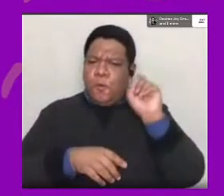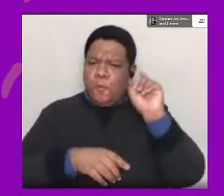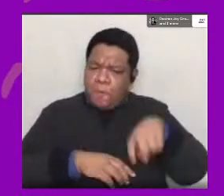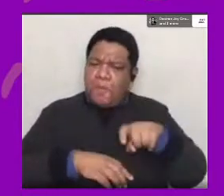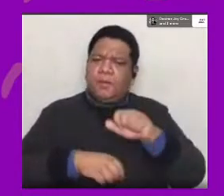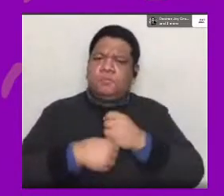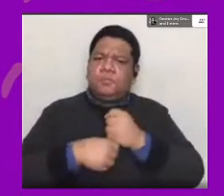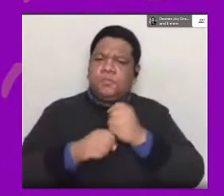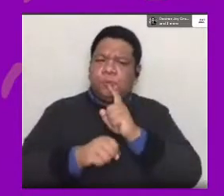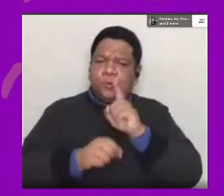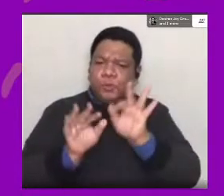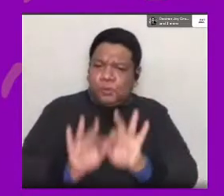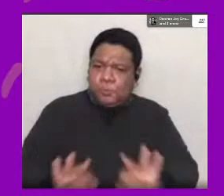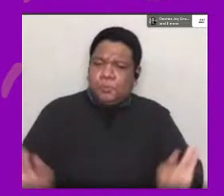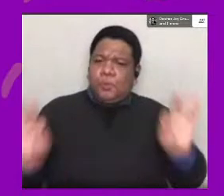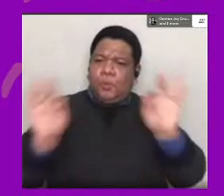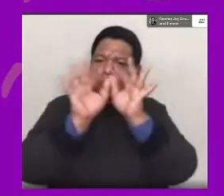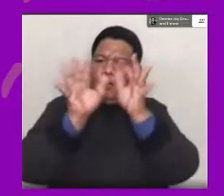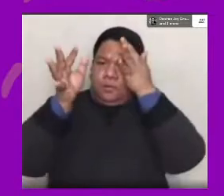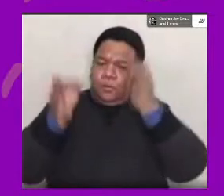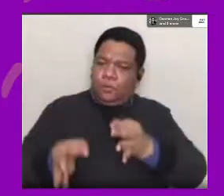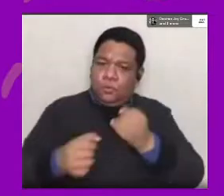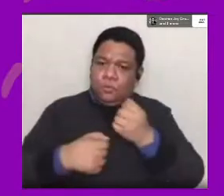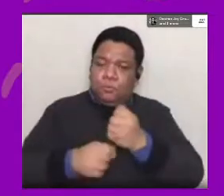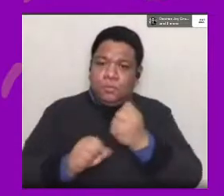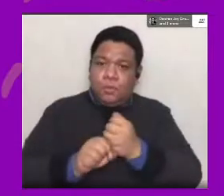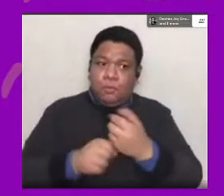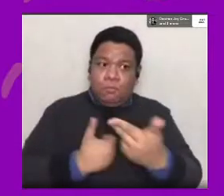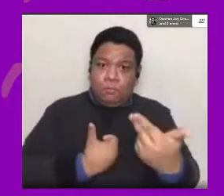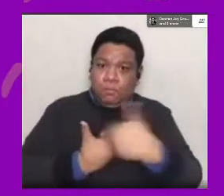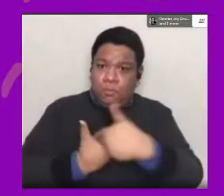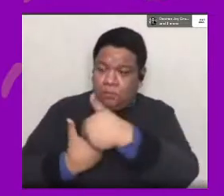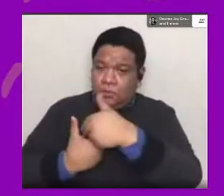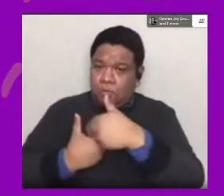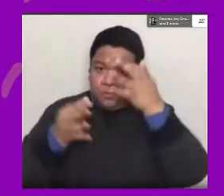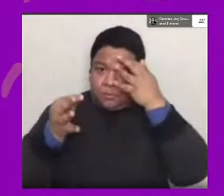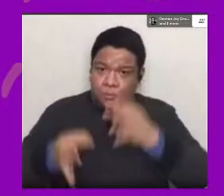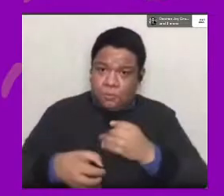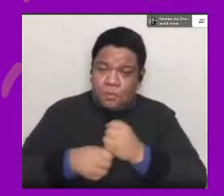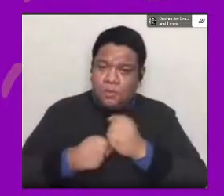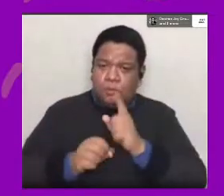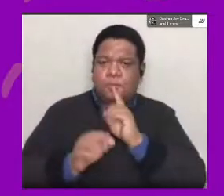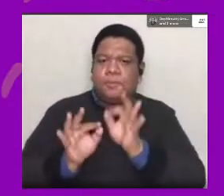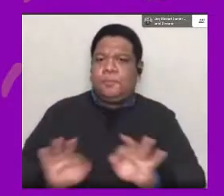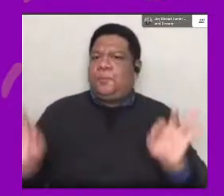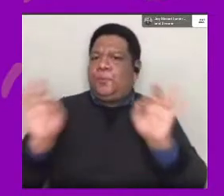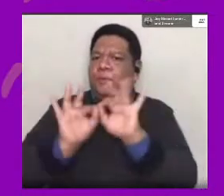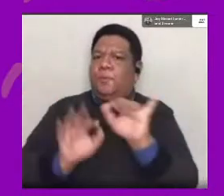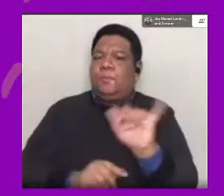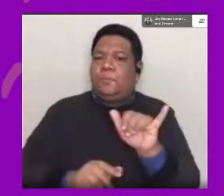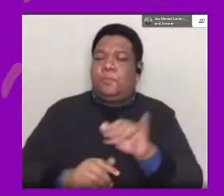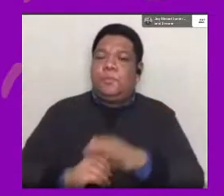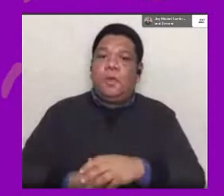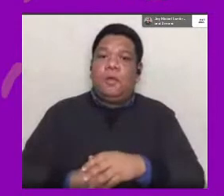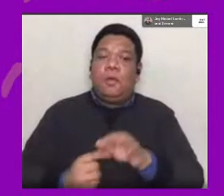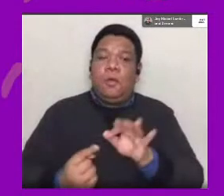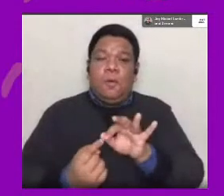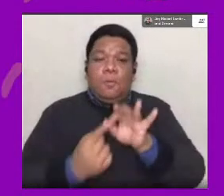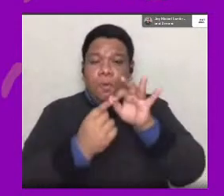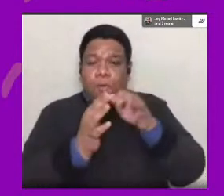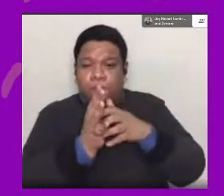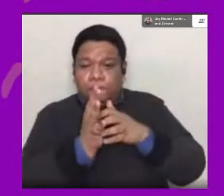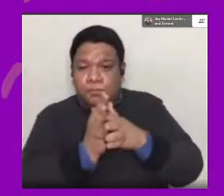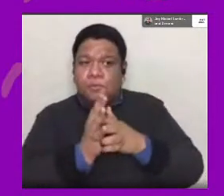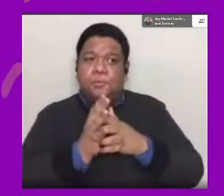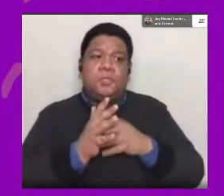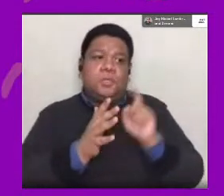proper decision-making. Participatory decision-making is also important. The most vulnerable and marginalized must